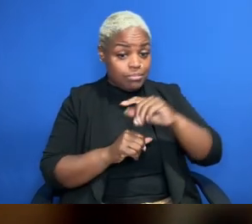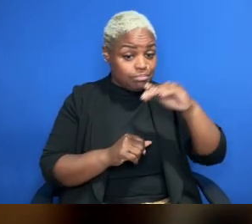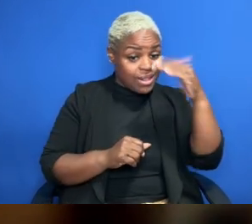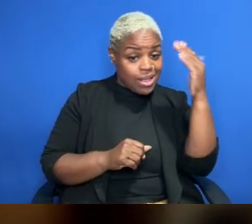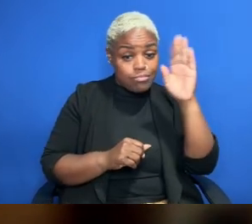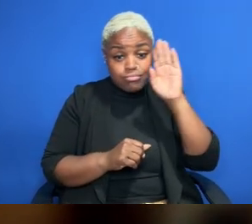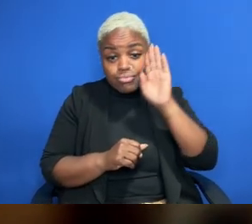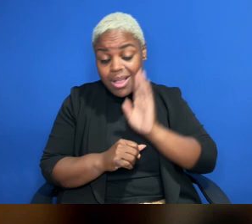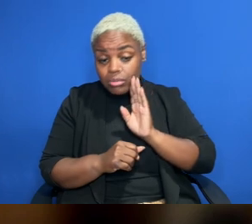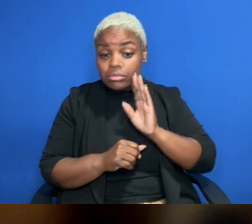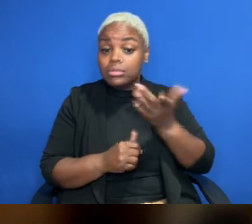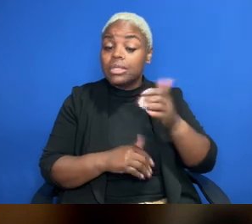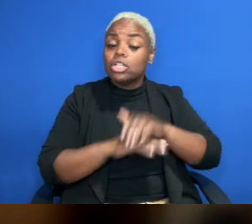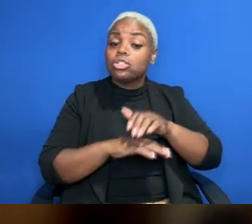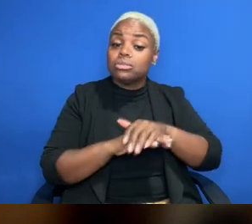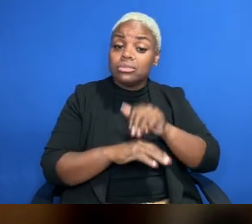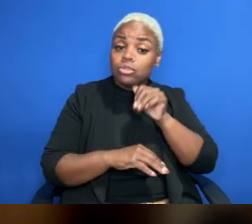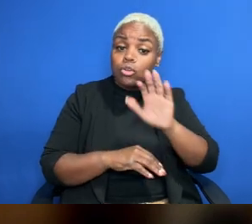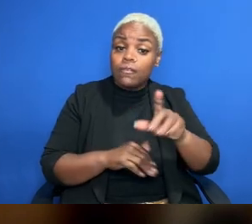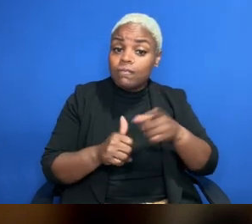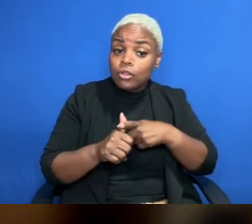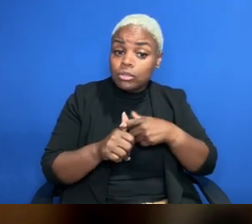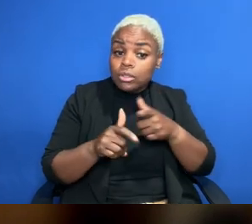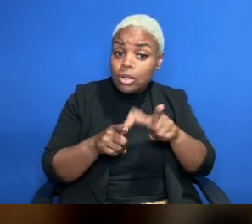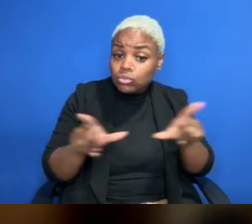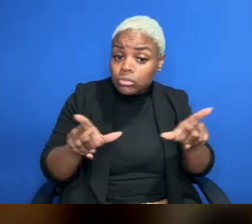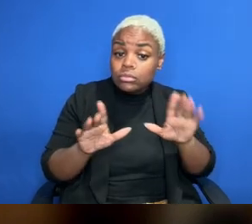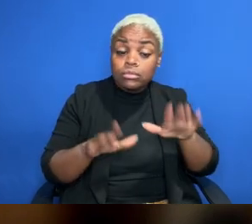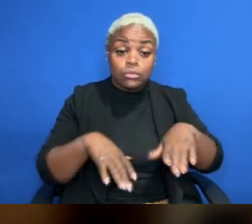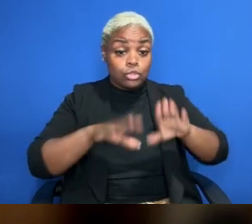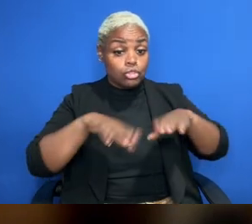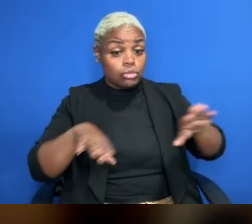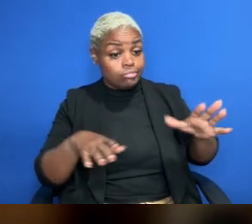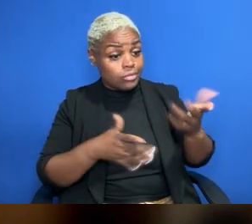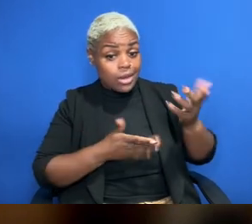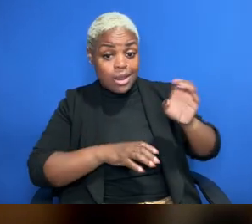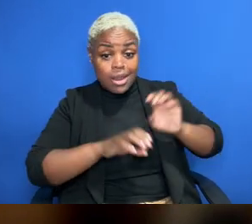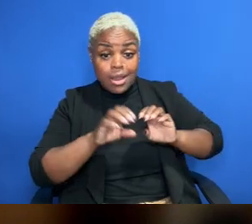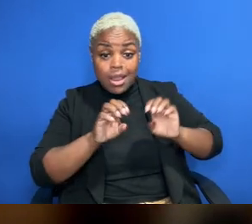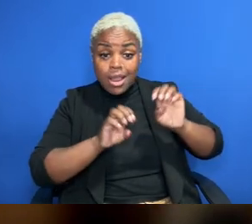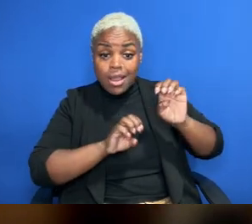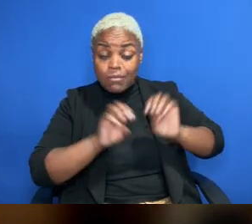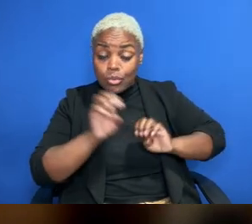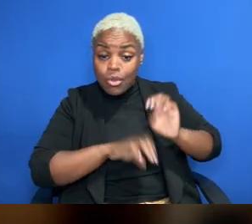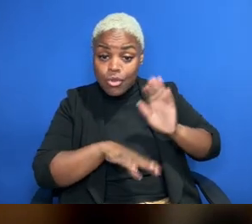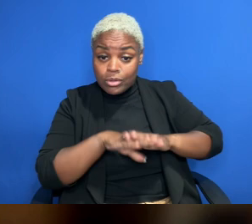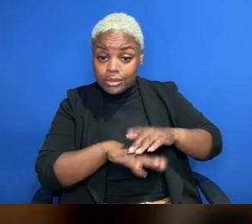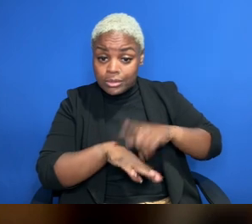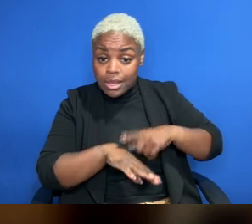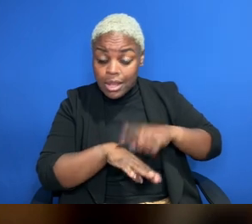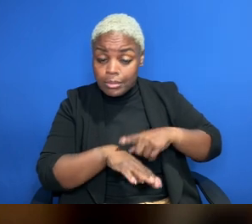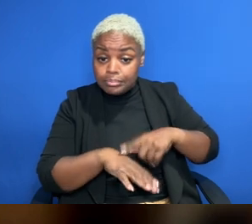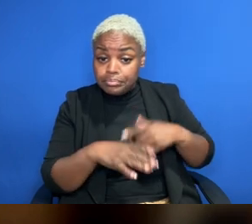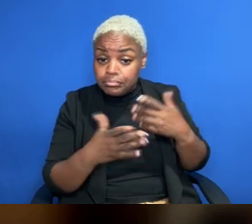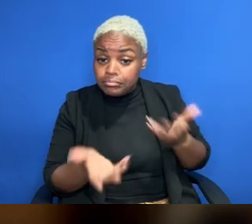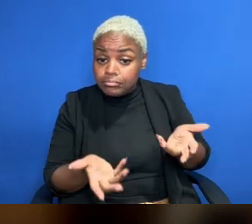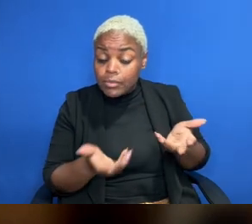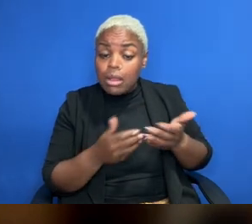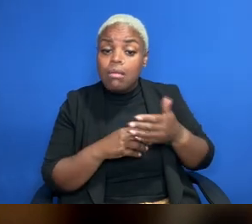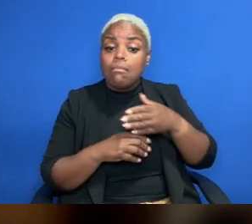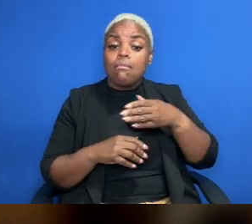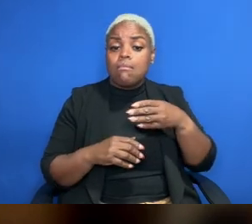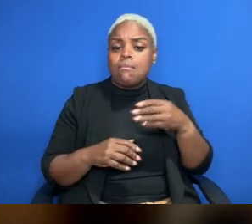families that are Black and brown. If English is not your first language, and are you having children that